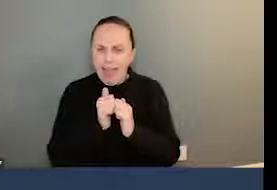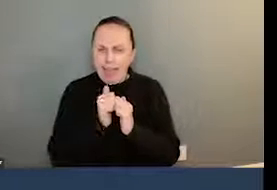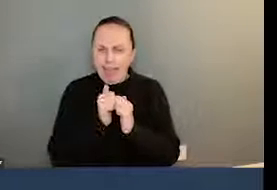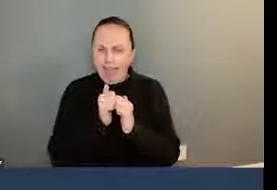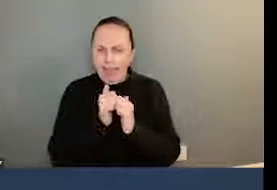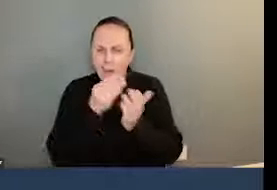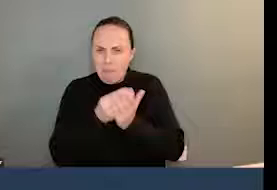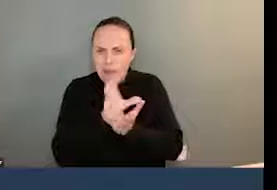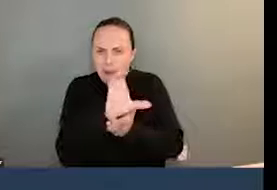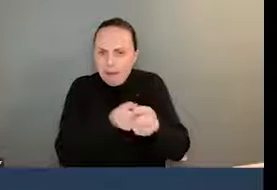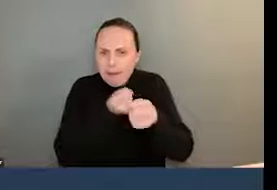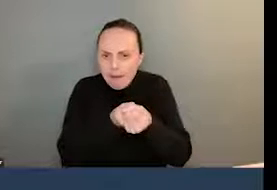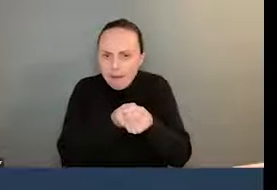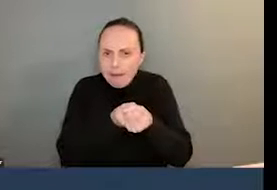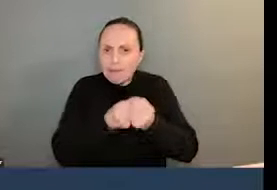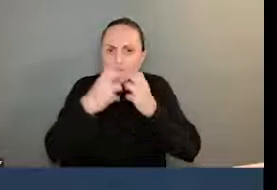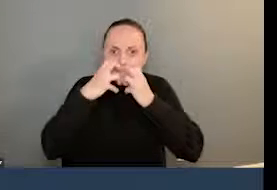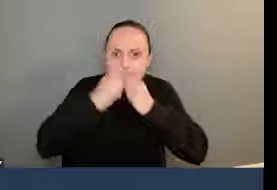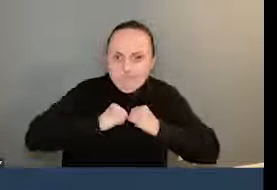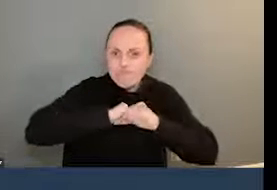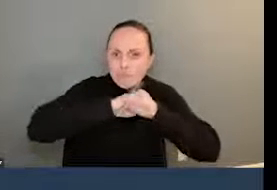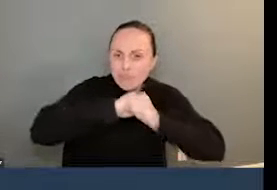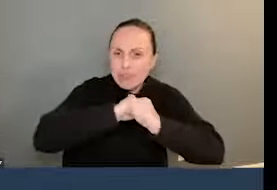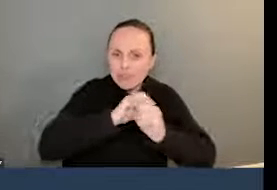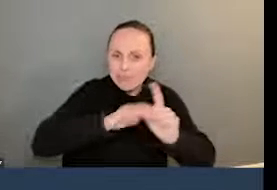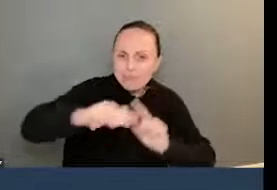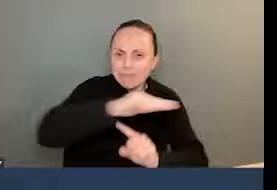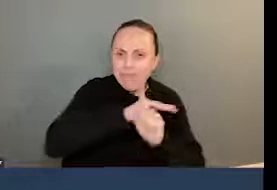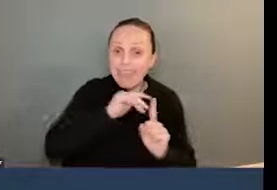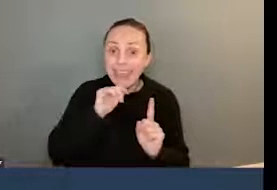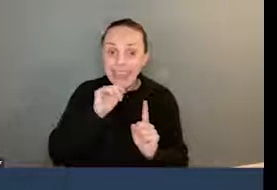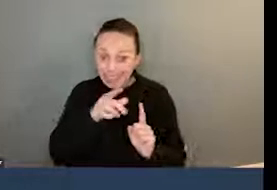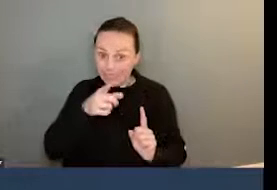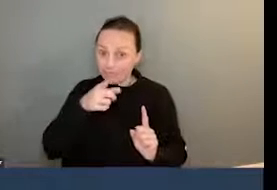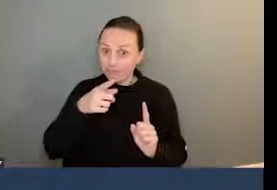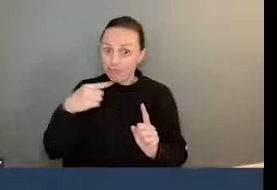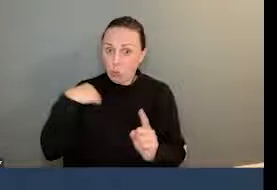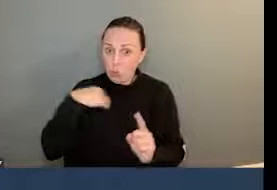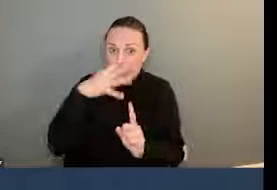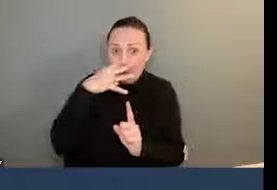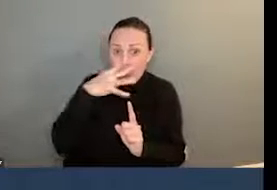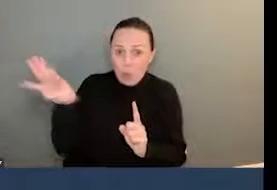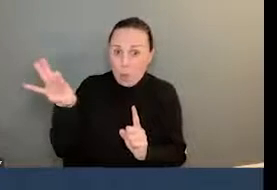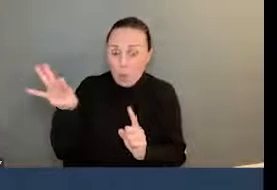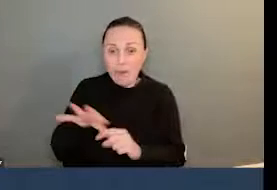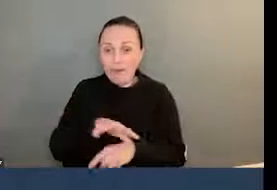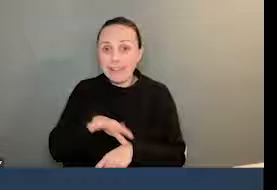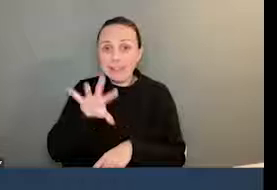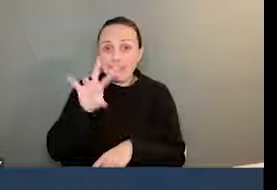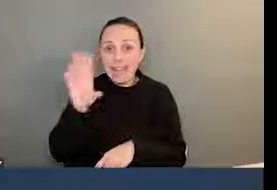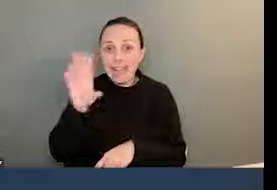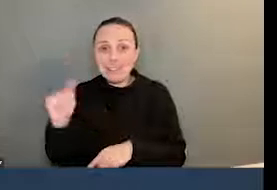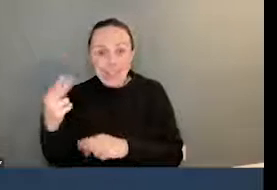fund conservation initiatives if you completely ignore 7/10 of the entire human